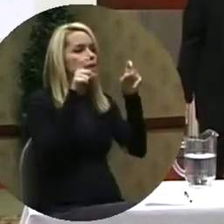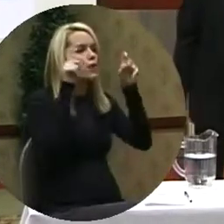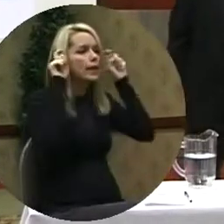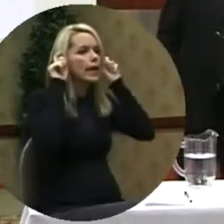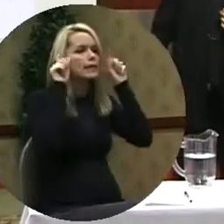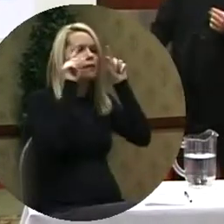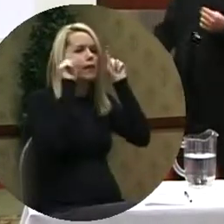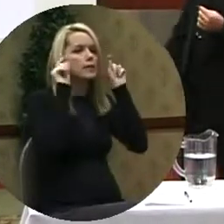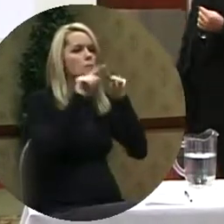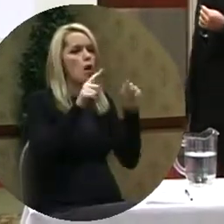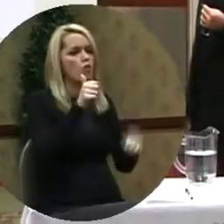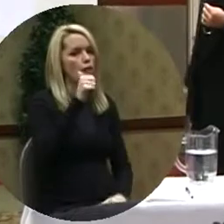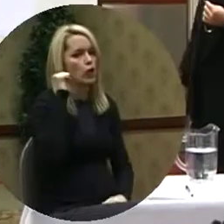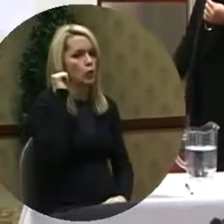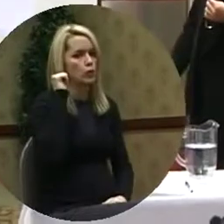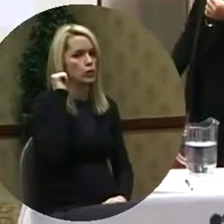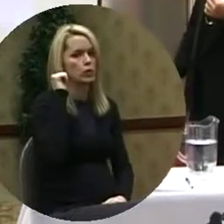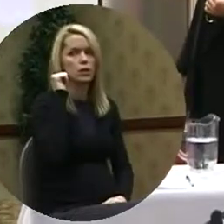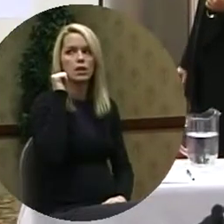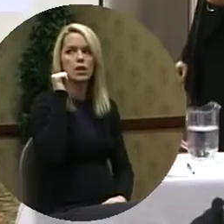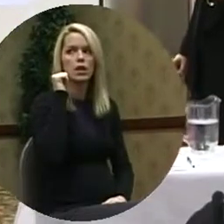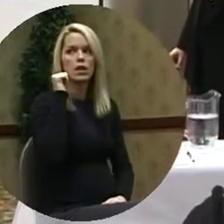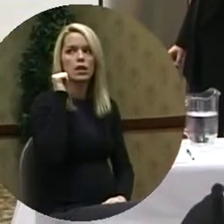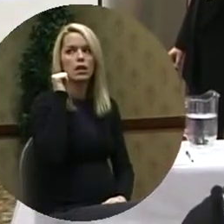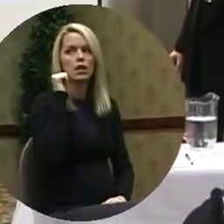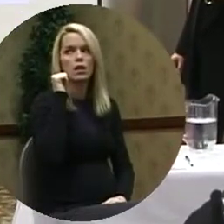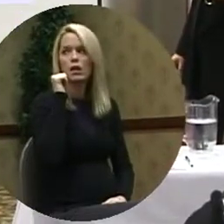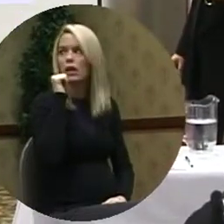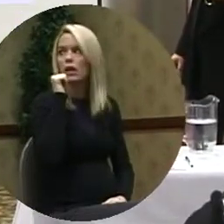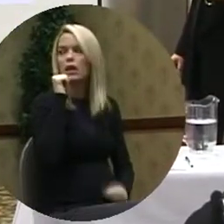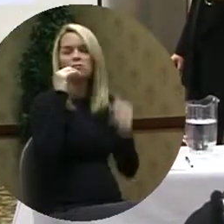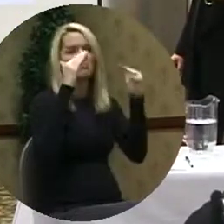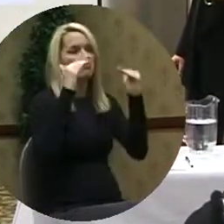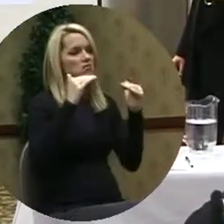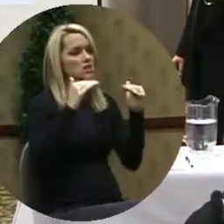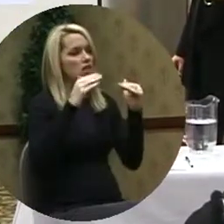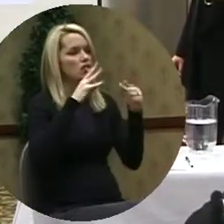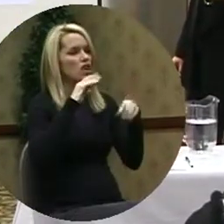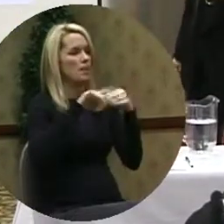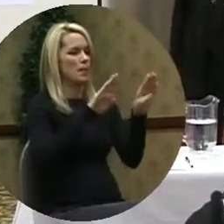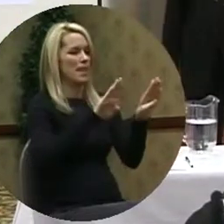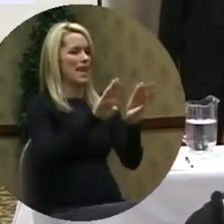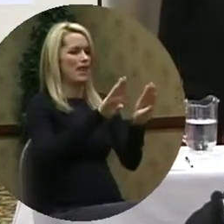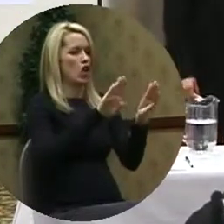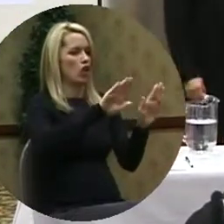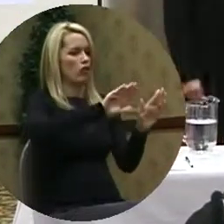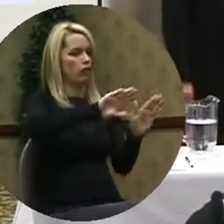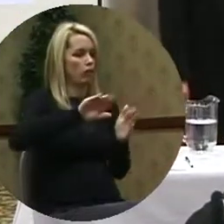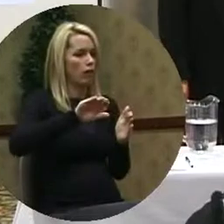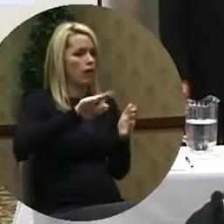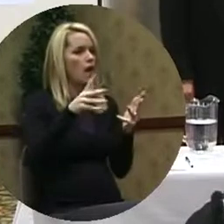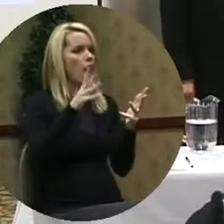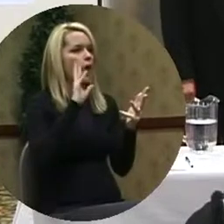them. But then it gets into the behavior. And I would probably have a little bit more description about what the behavior